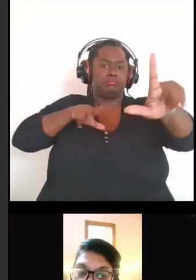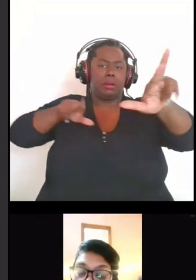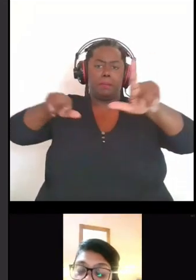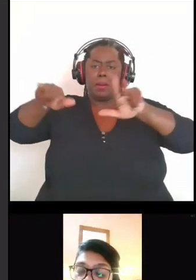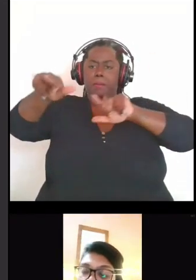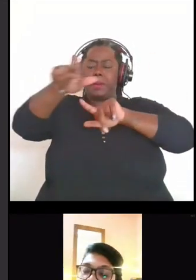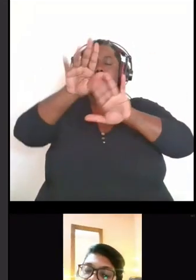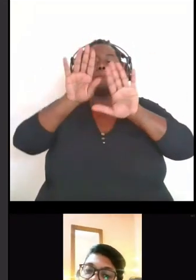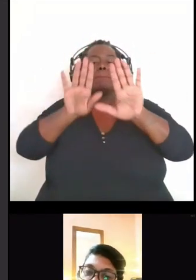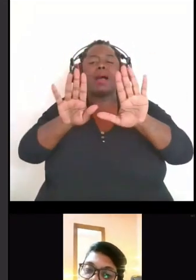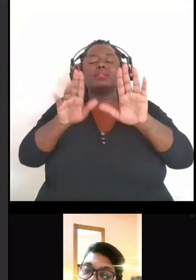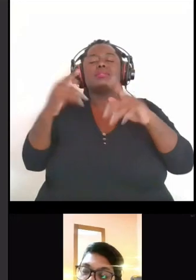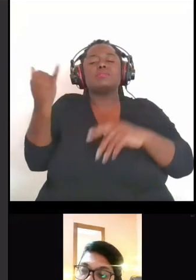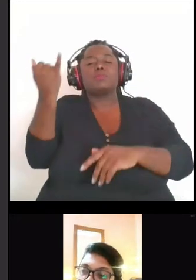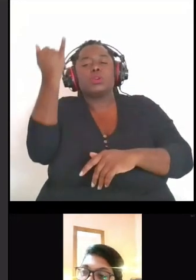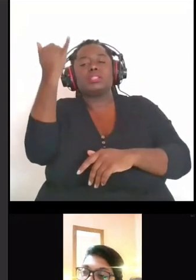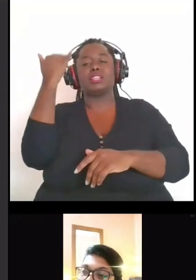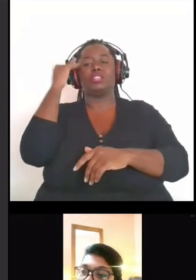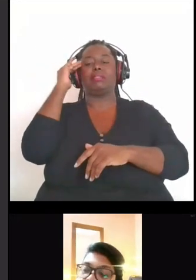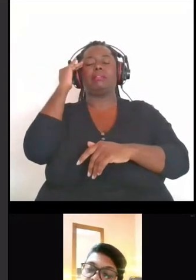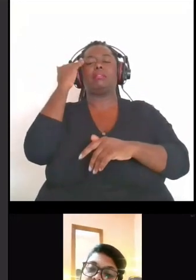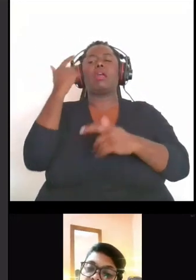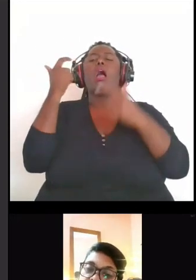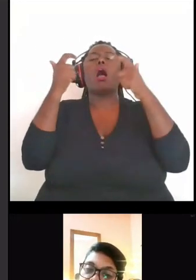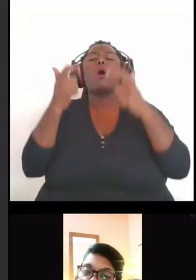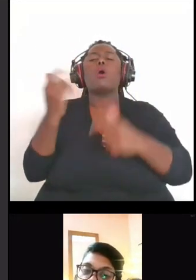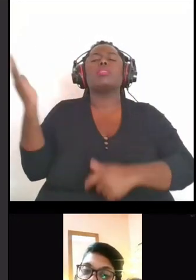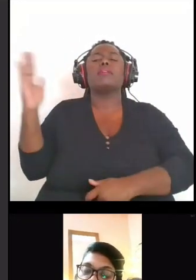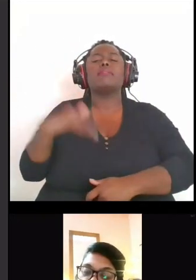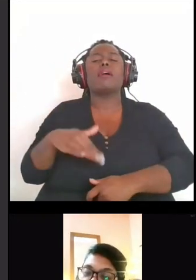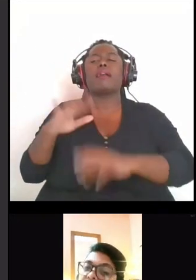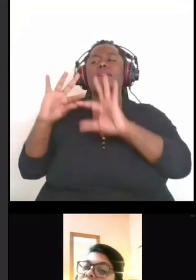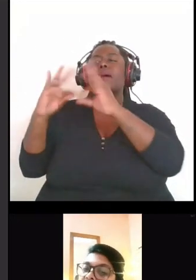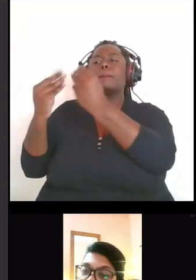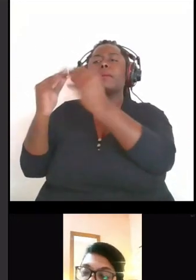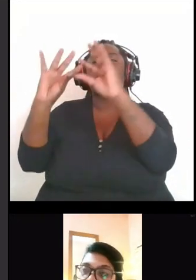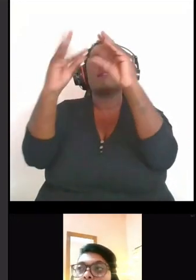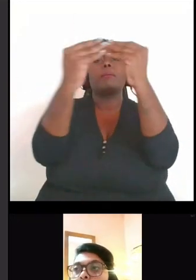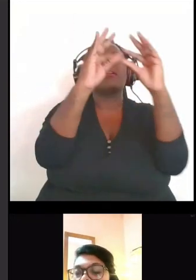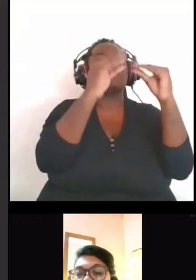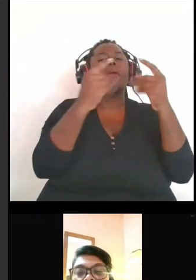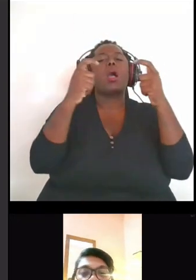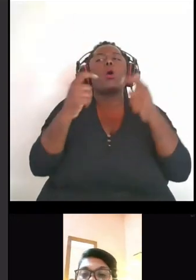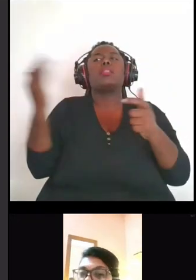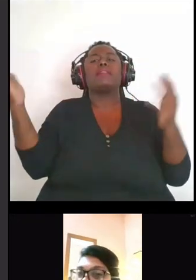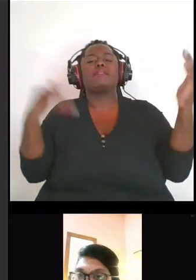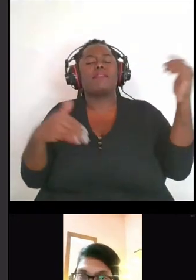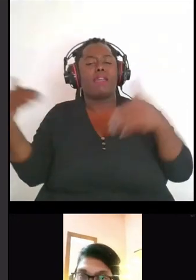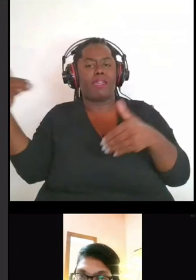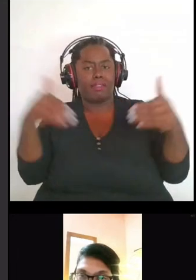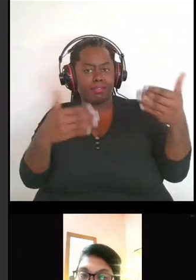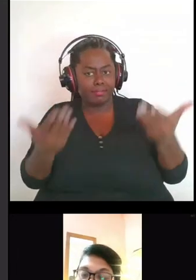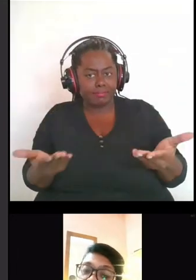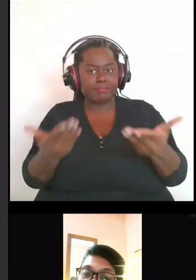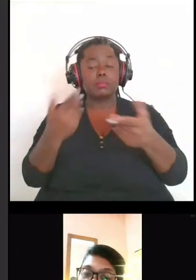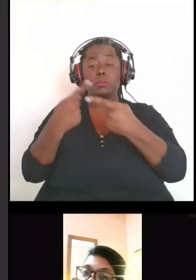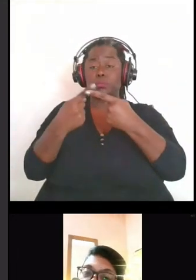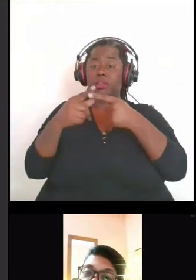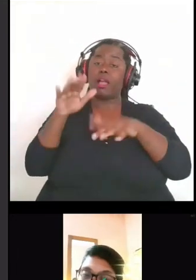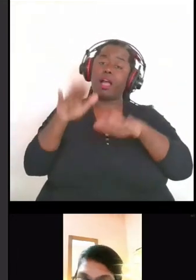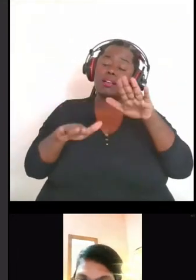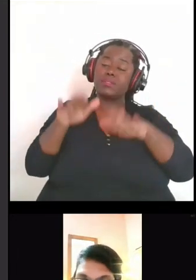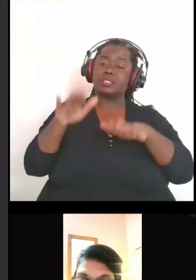of people in India are very ignorant about how a transgender person leads her life what is her family consists of